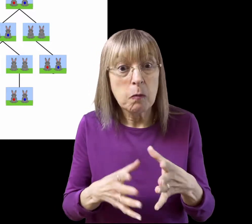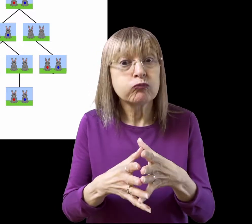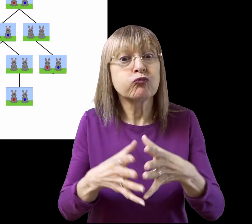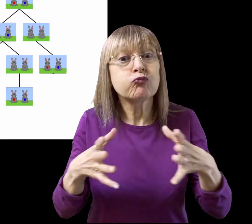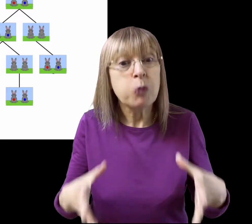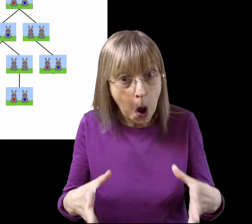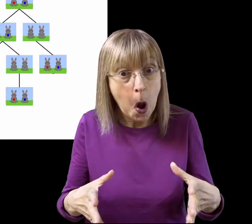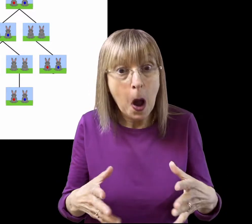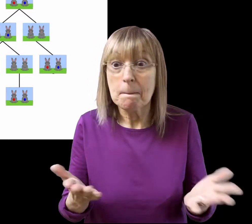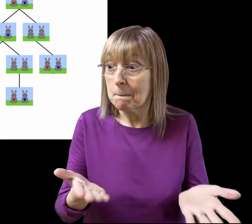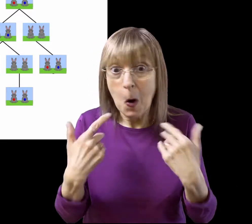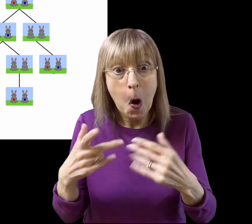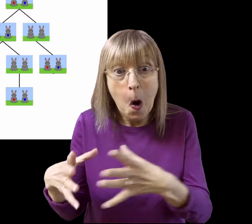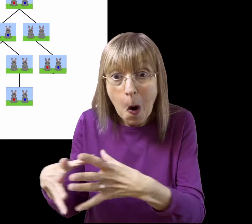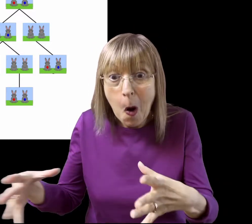grown-ups.